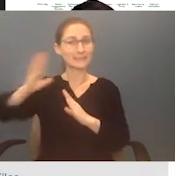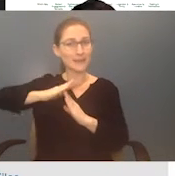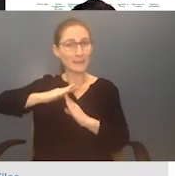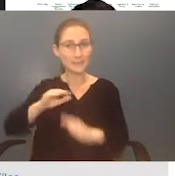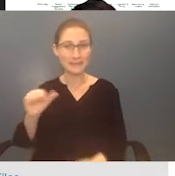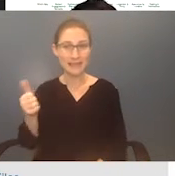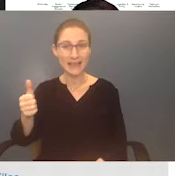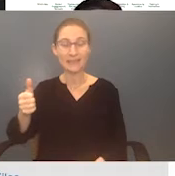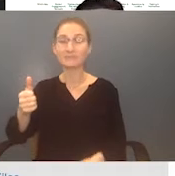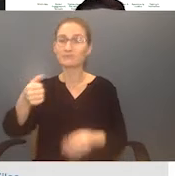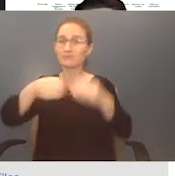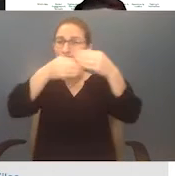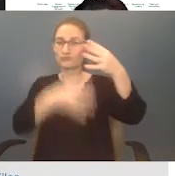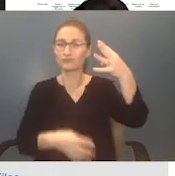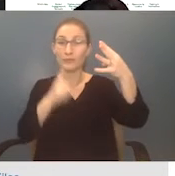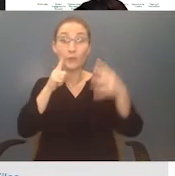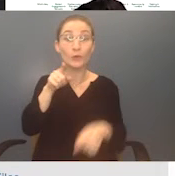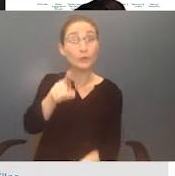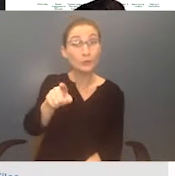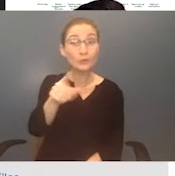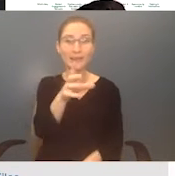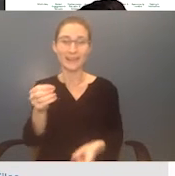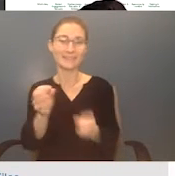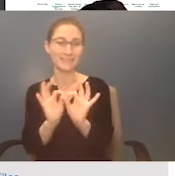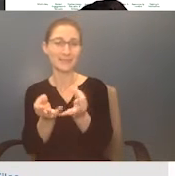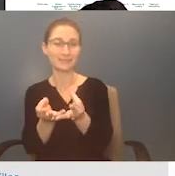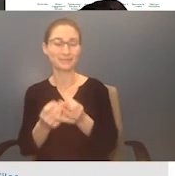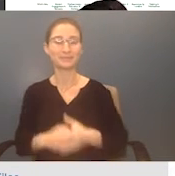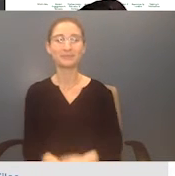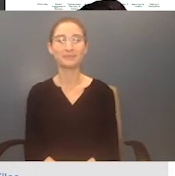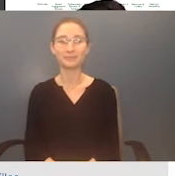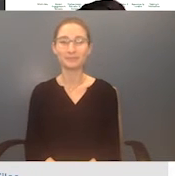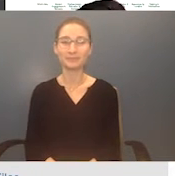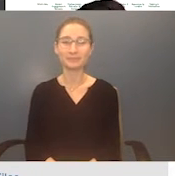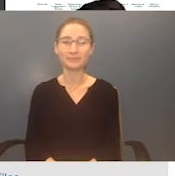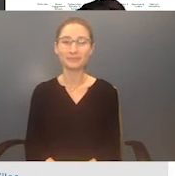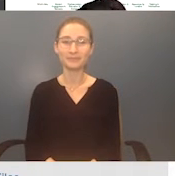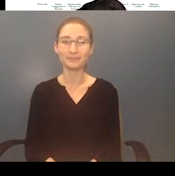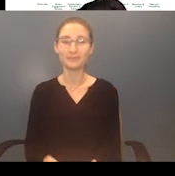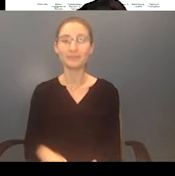for you and your families. All right, so I'll start sharing again.